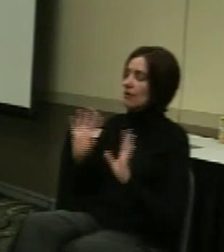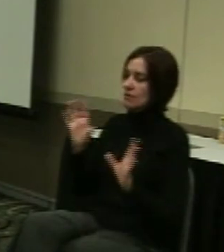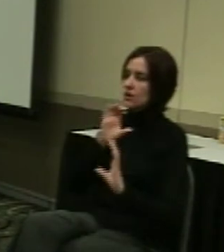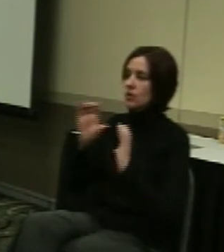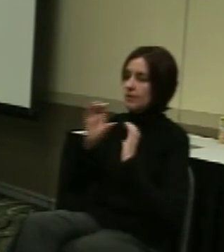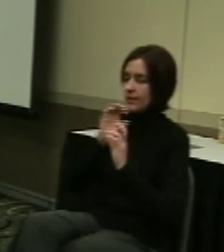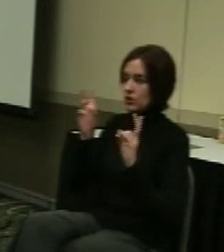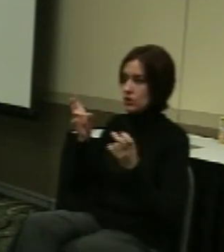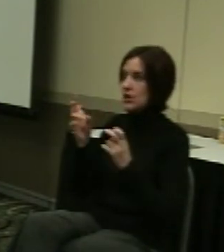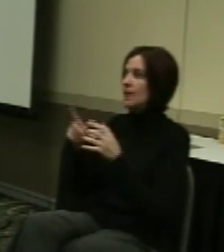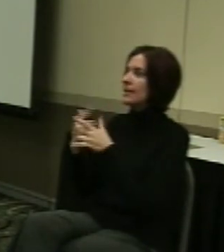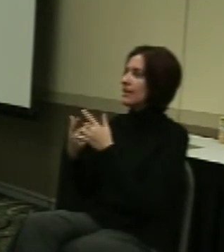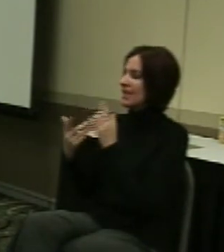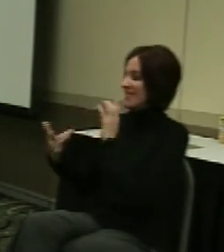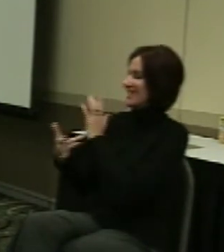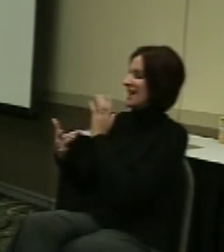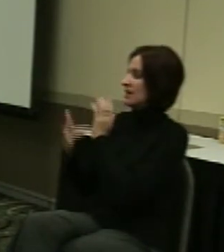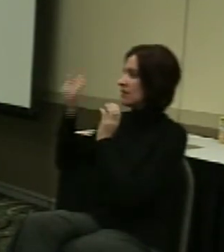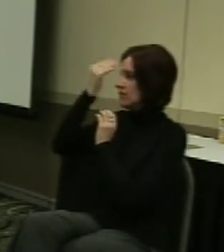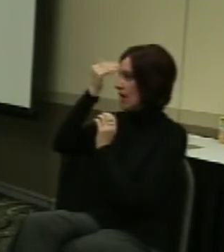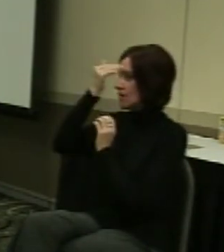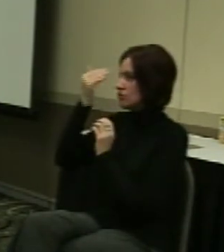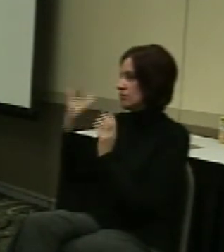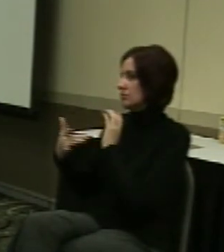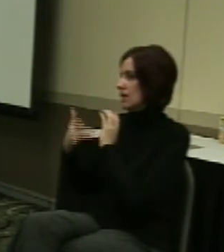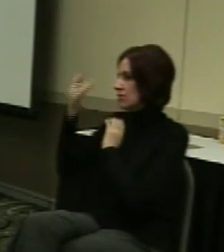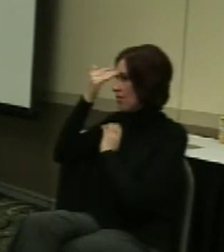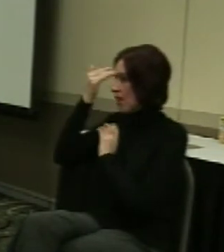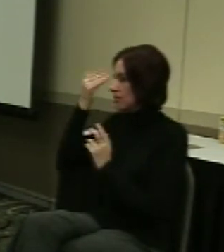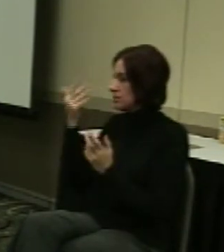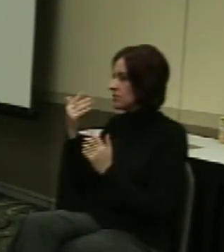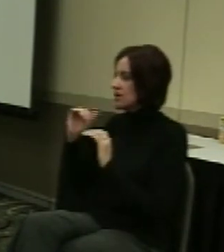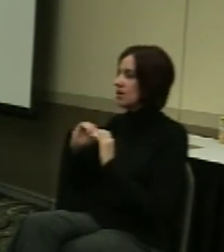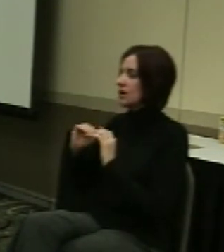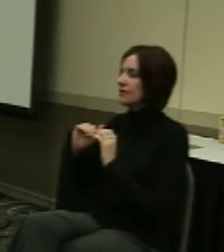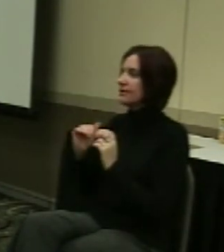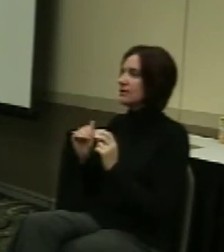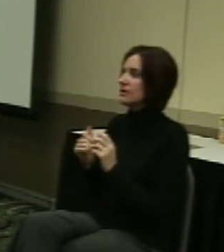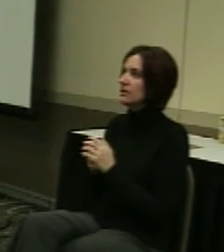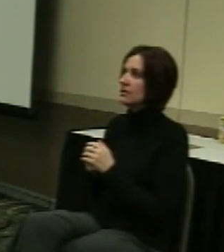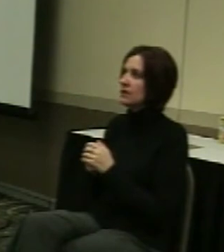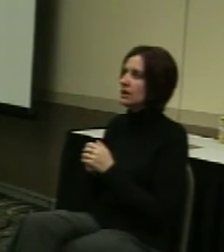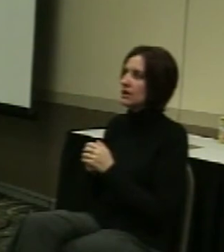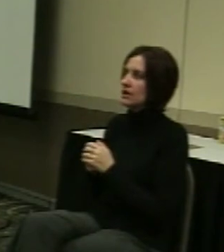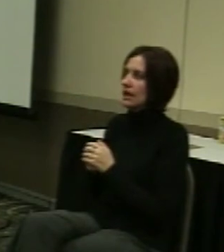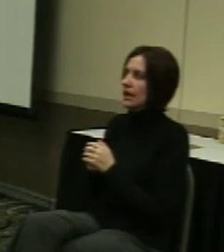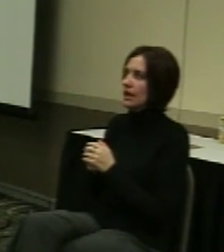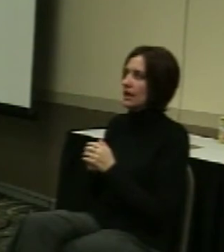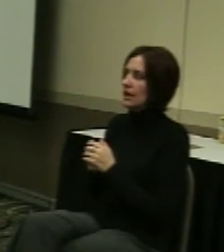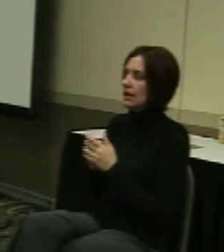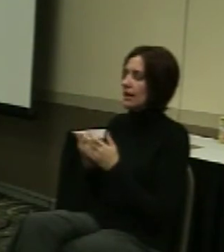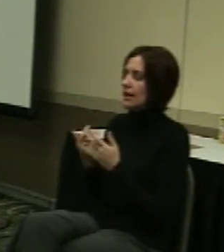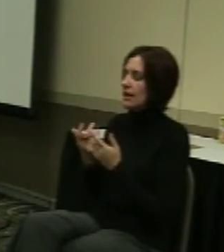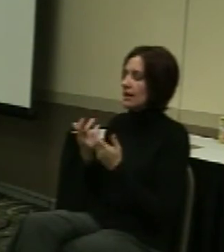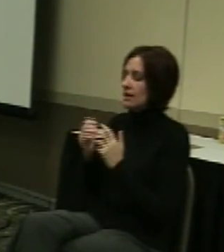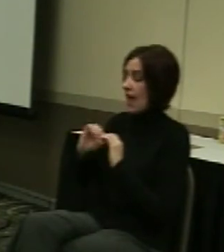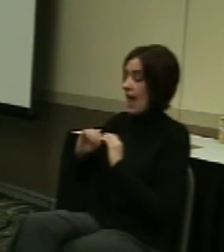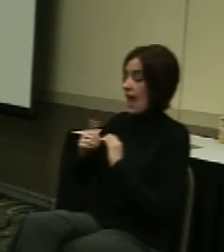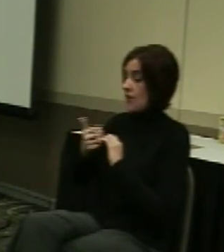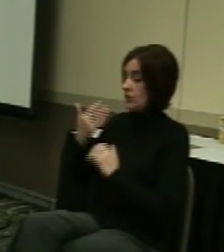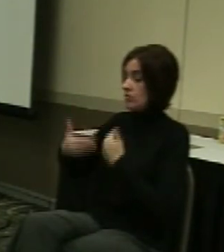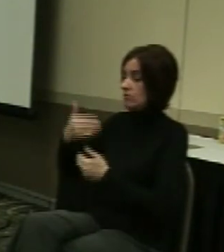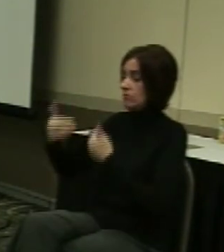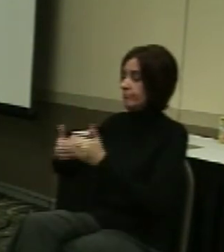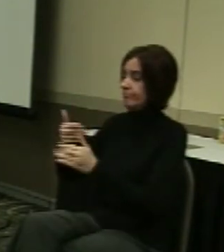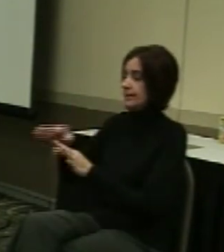but also technical knowledge, like just knowing how to go about this in a simple manner that's